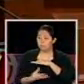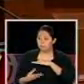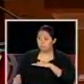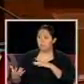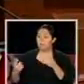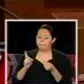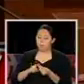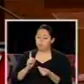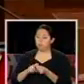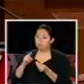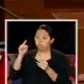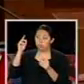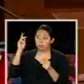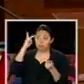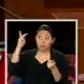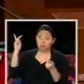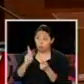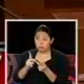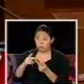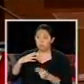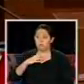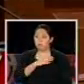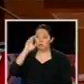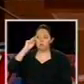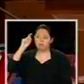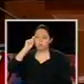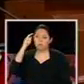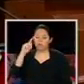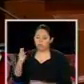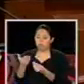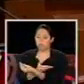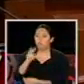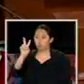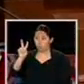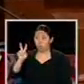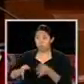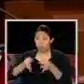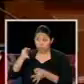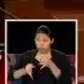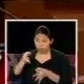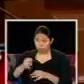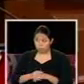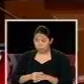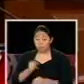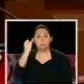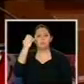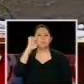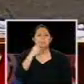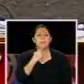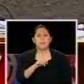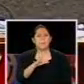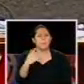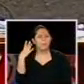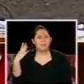intention of Congressman Neil Tupas to impeach two more justices? Do you have copies of that? Wait a minute. What's